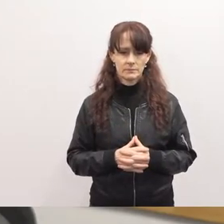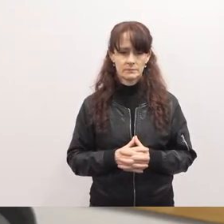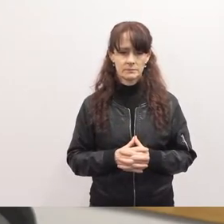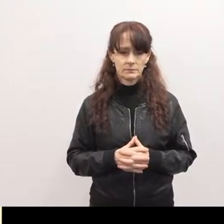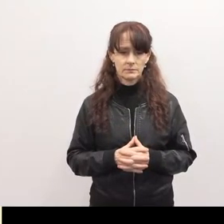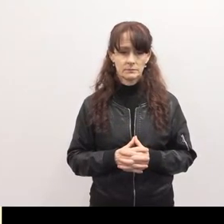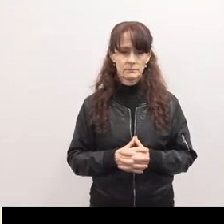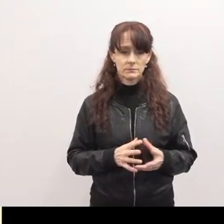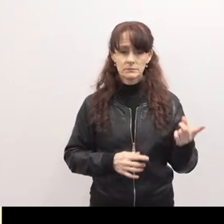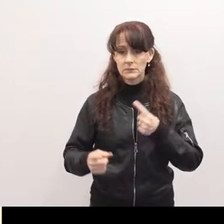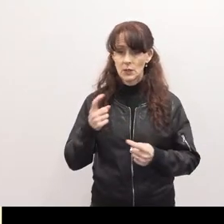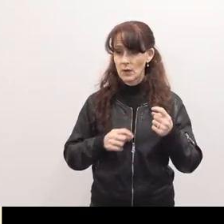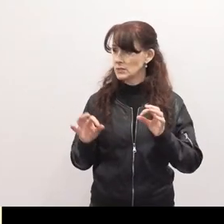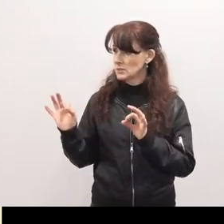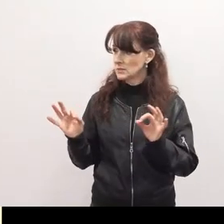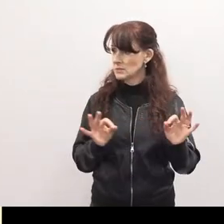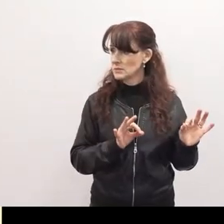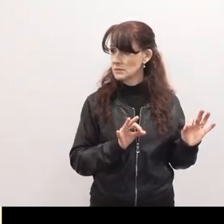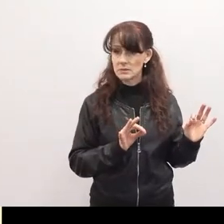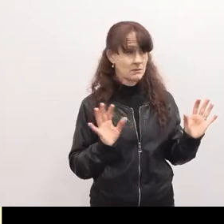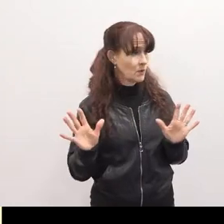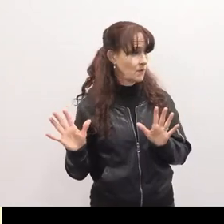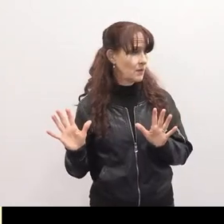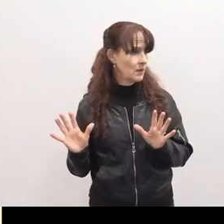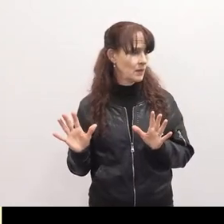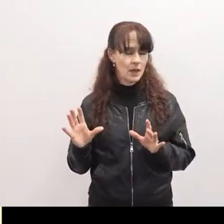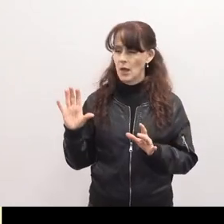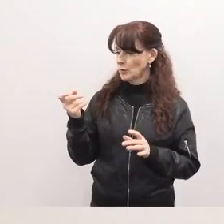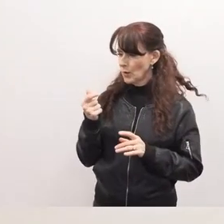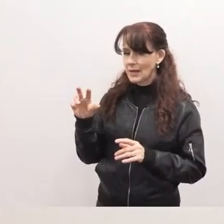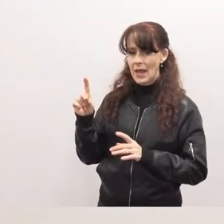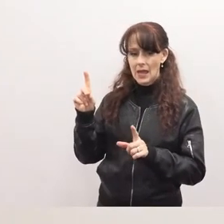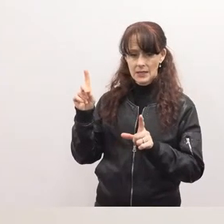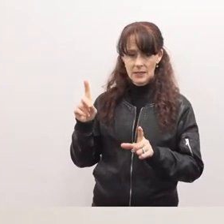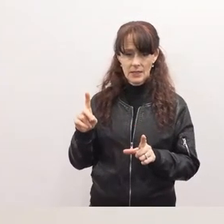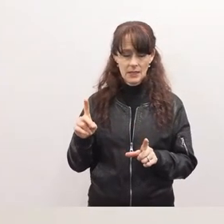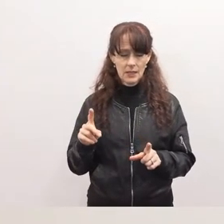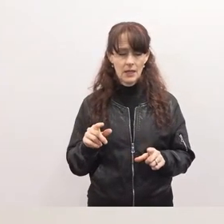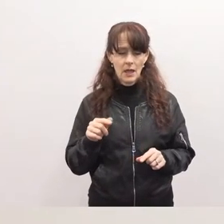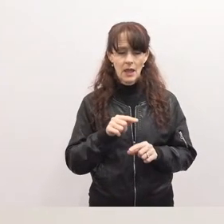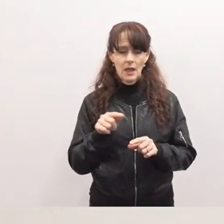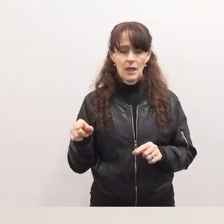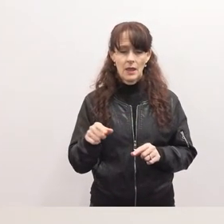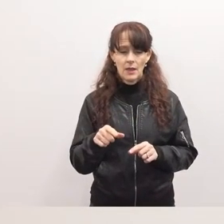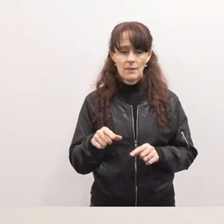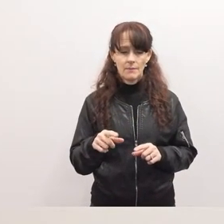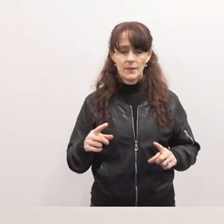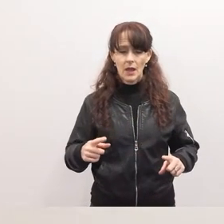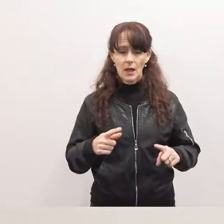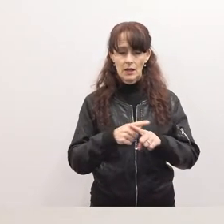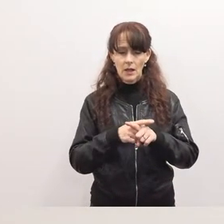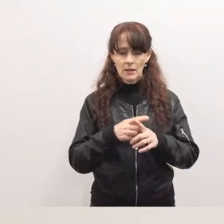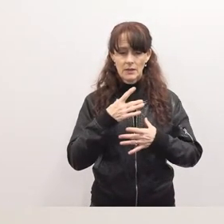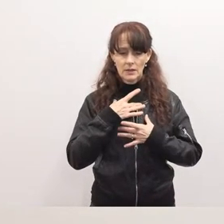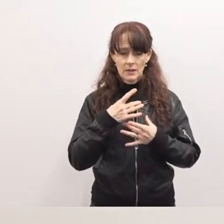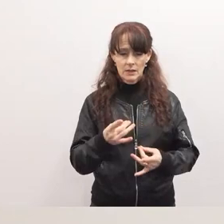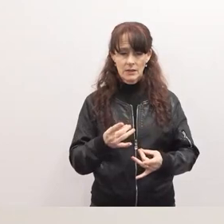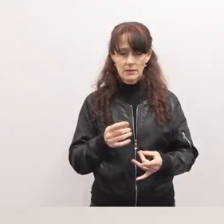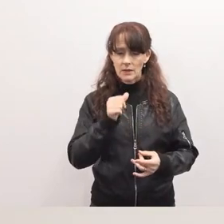Any questions? Are we doing okay? We're moving along. Actually, I have a question. Would this be a conflict of interest or